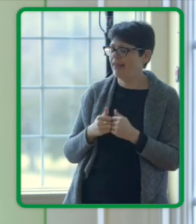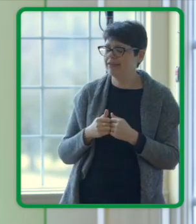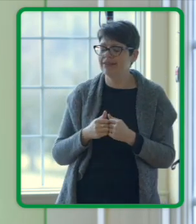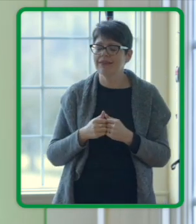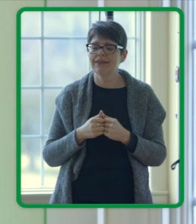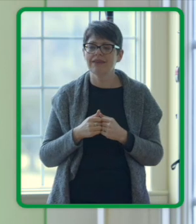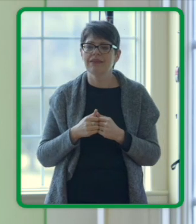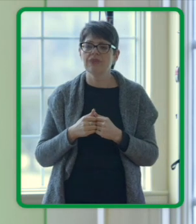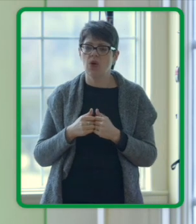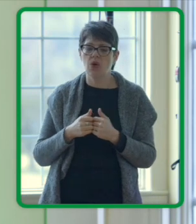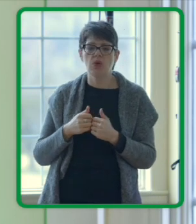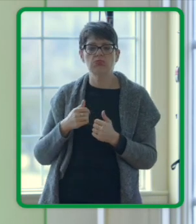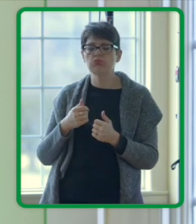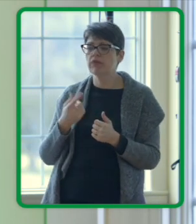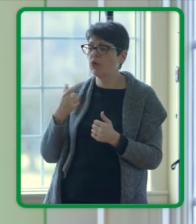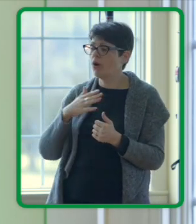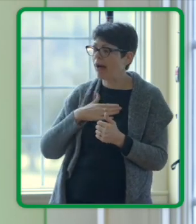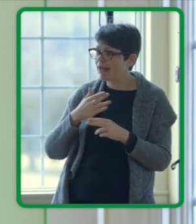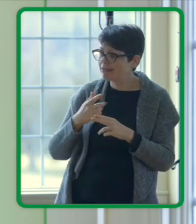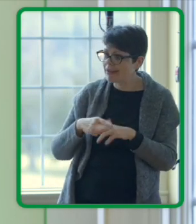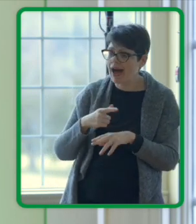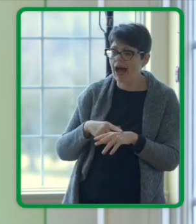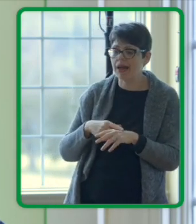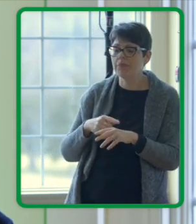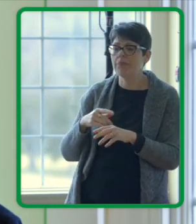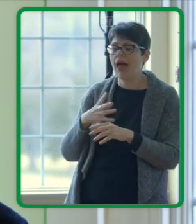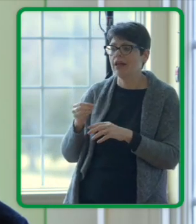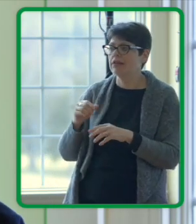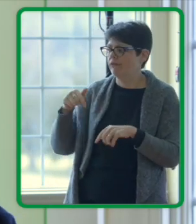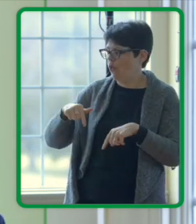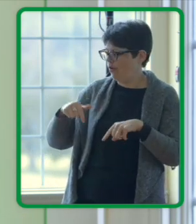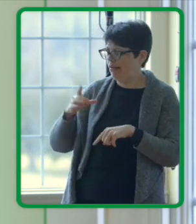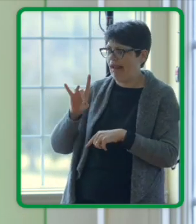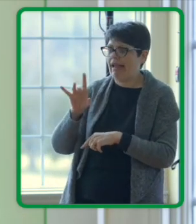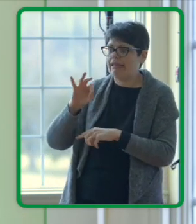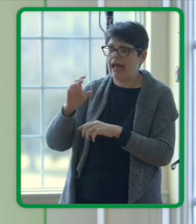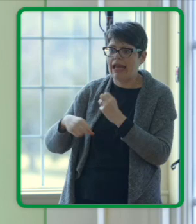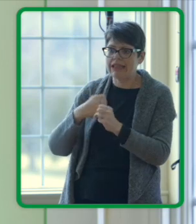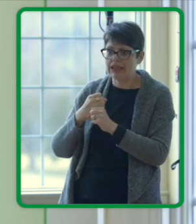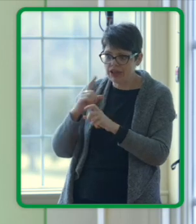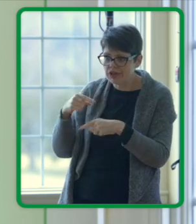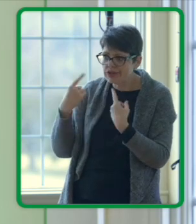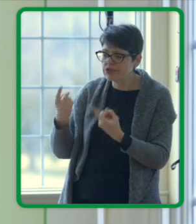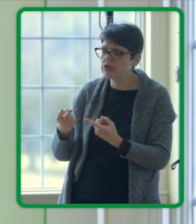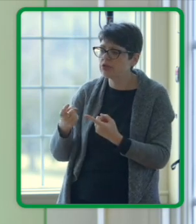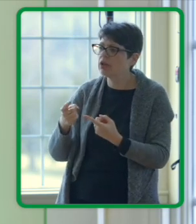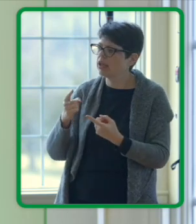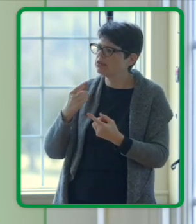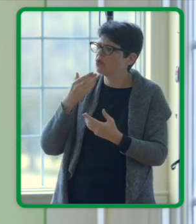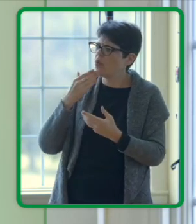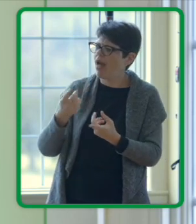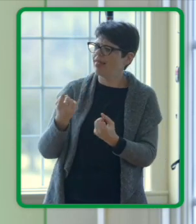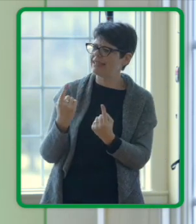time, and through the 89 years of this event, that it has been well attended. I don't have